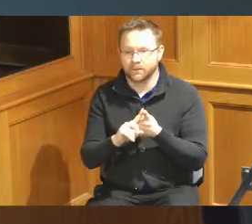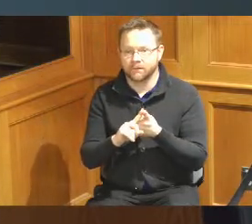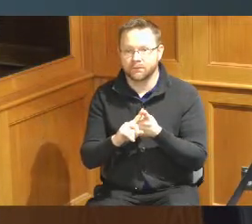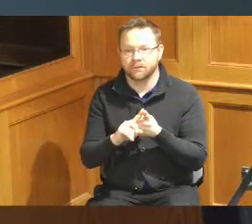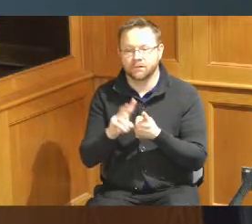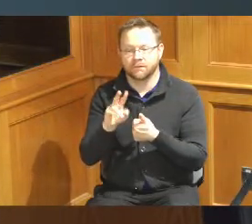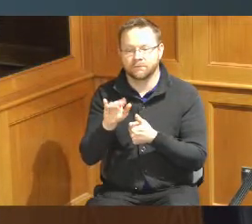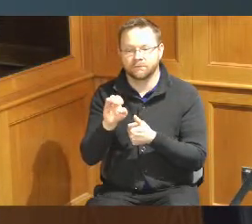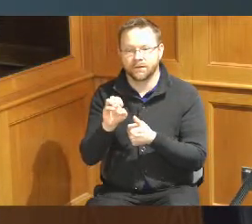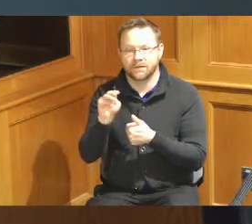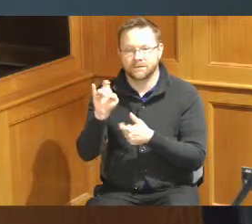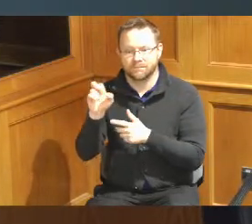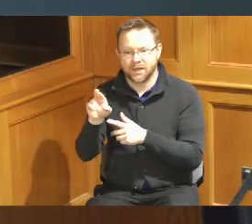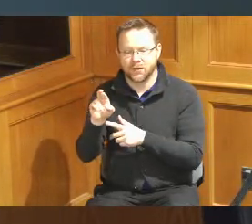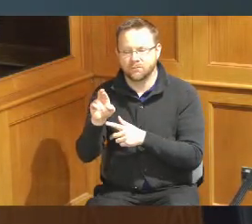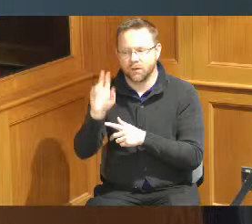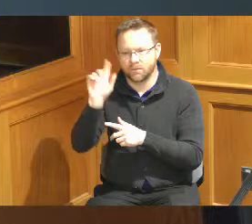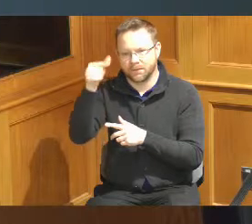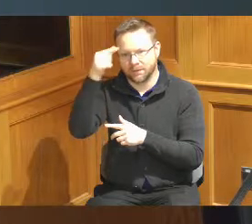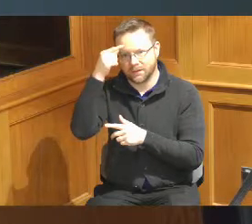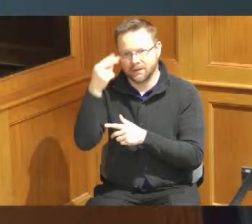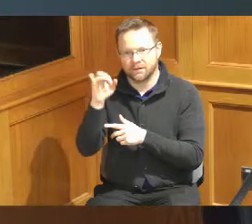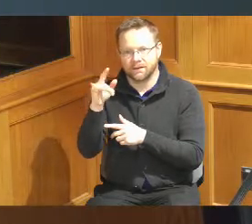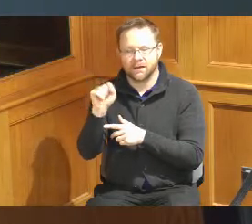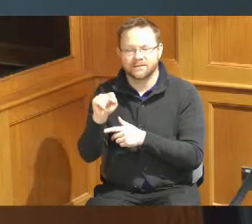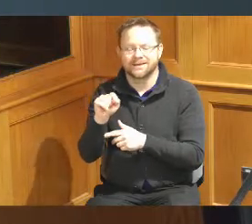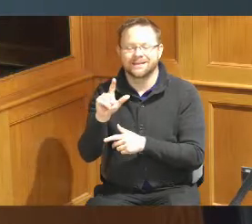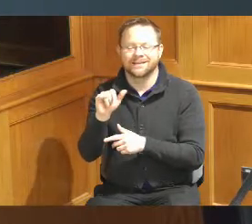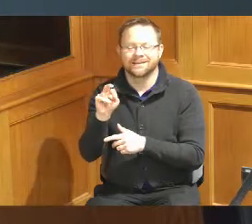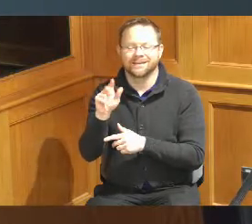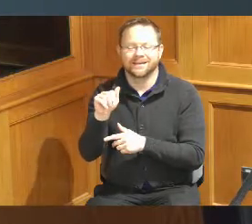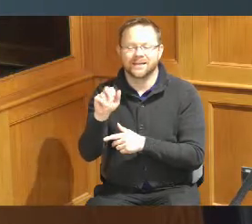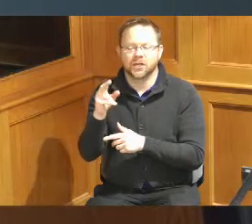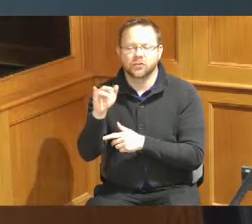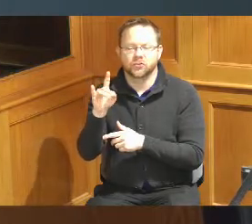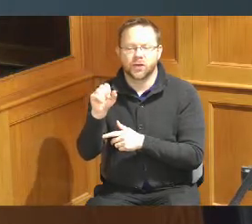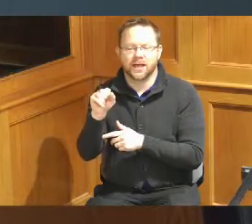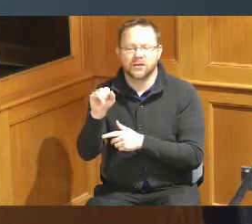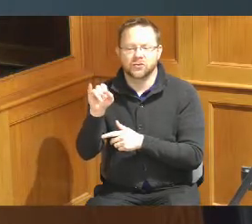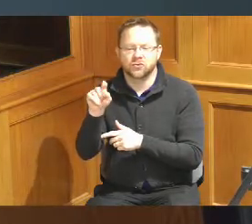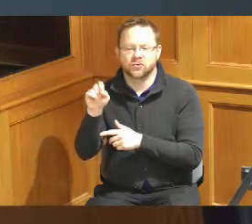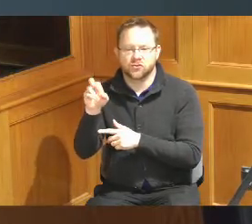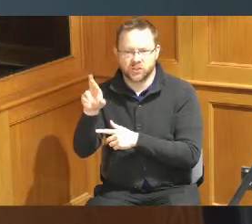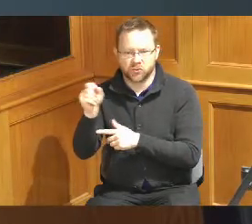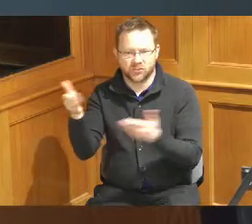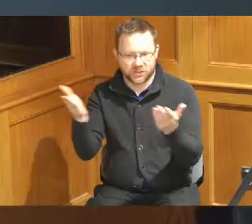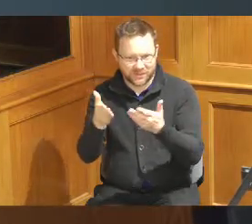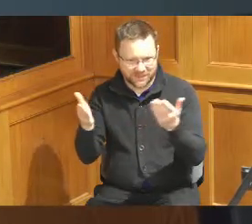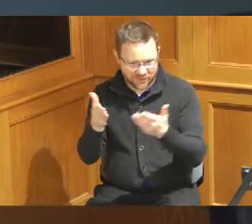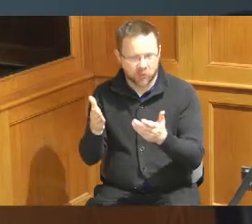Vice Mayor of the Village of Lincoln Heights, Linda Childs Jeter, who is here and is a member of AKA.